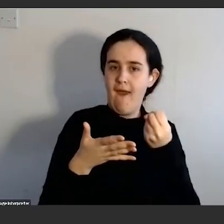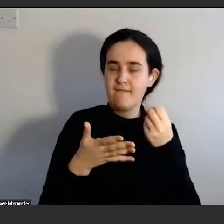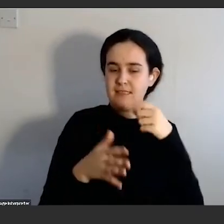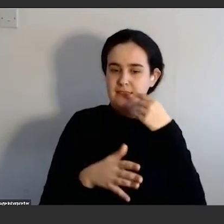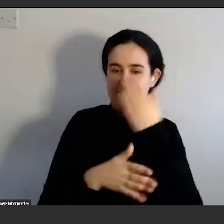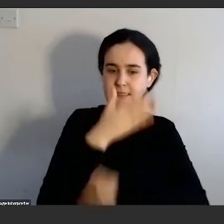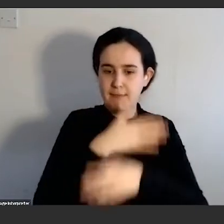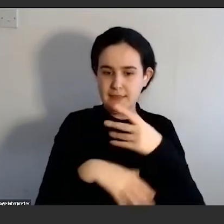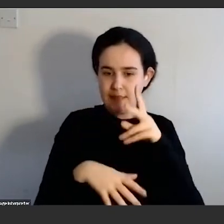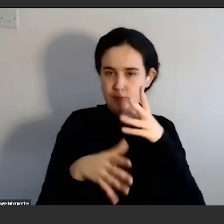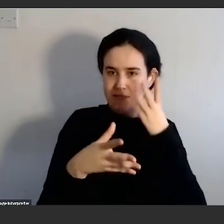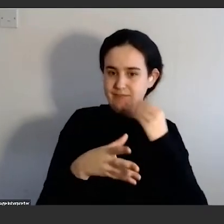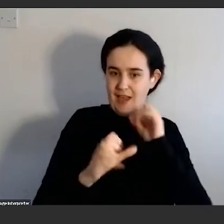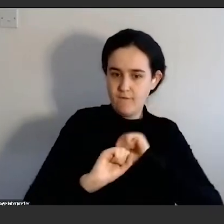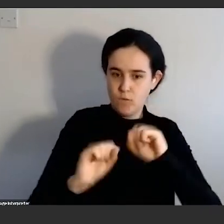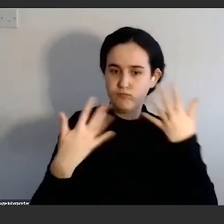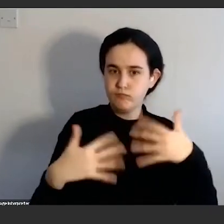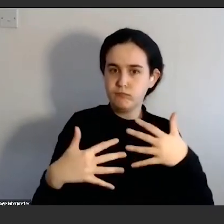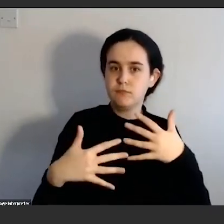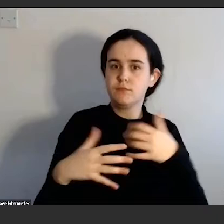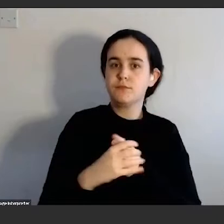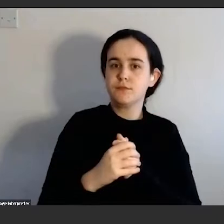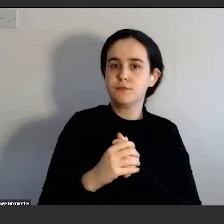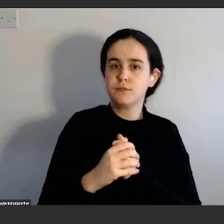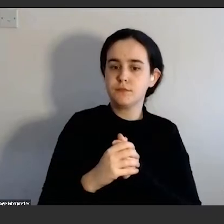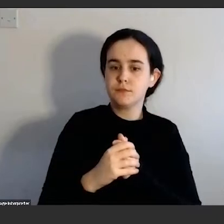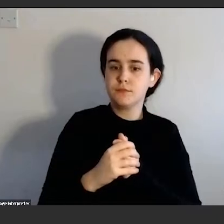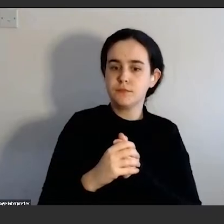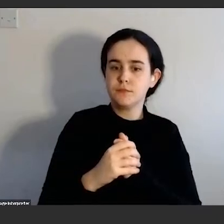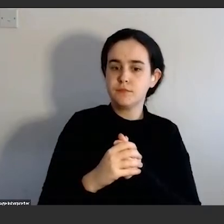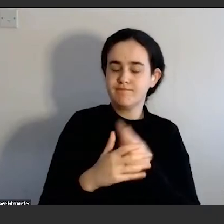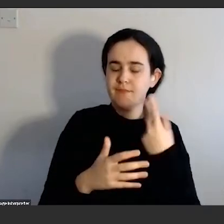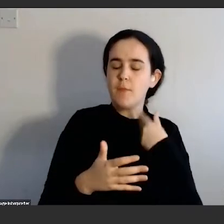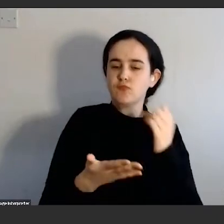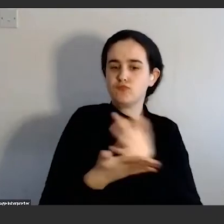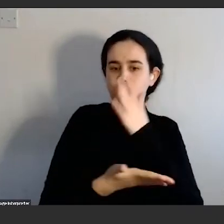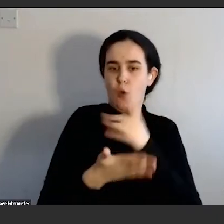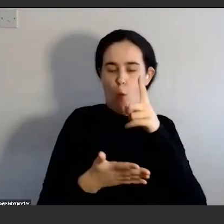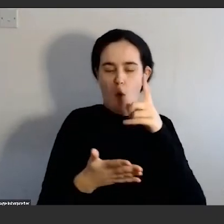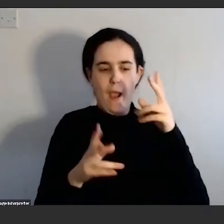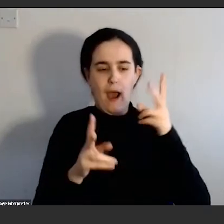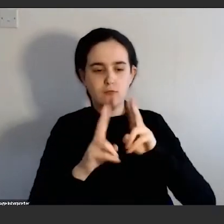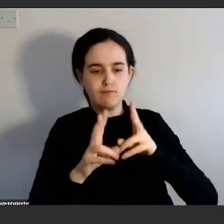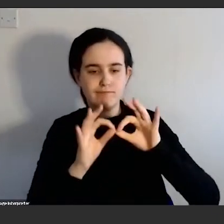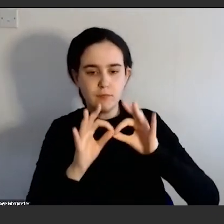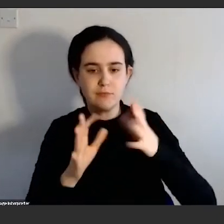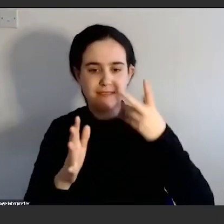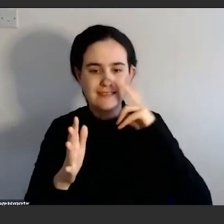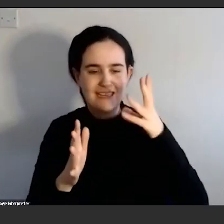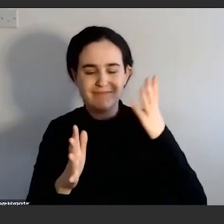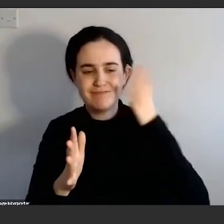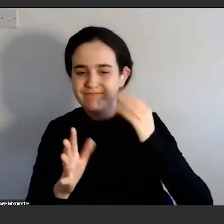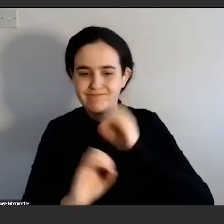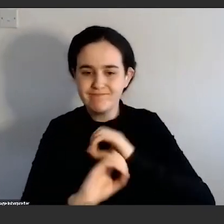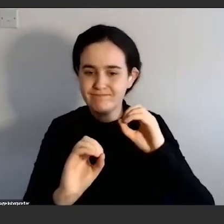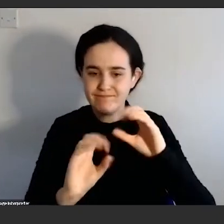I do apologize about that. I'm going to bring in Olga, and then we do our best to see what we can do. It